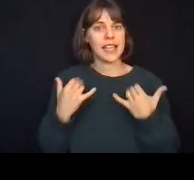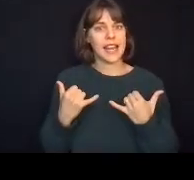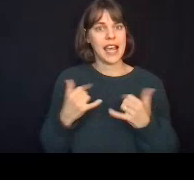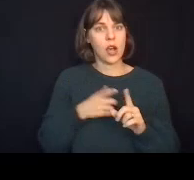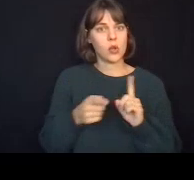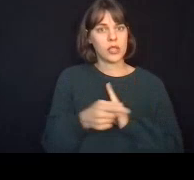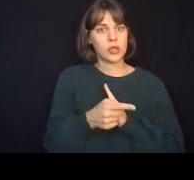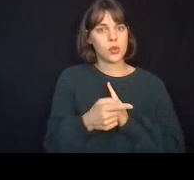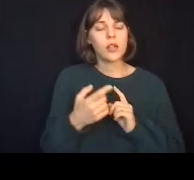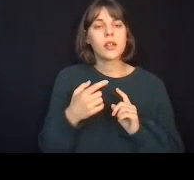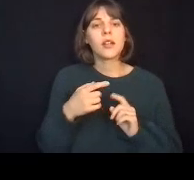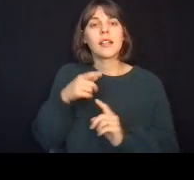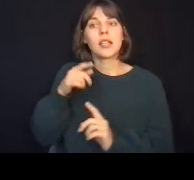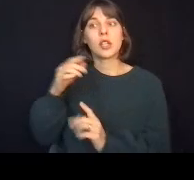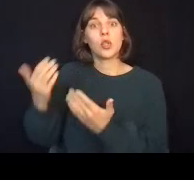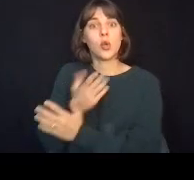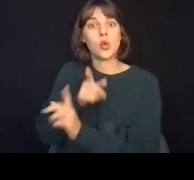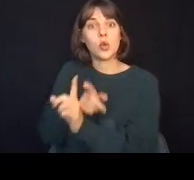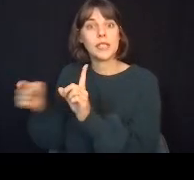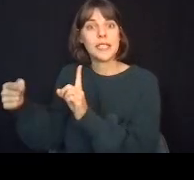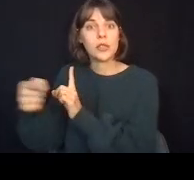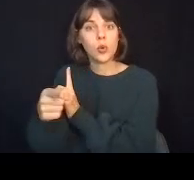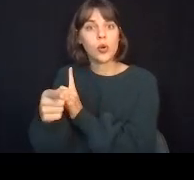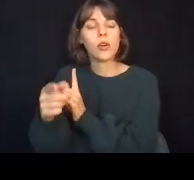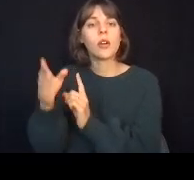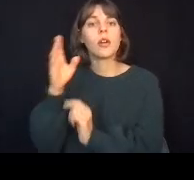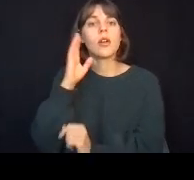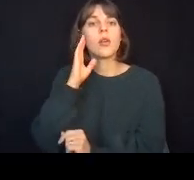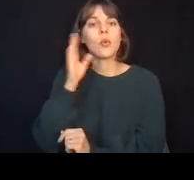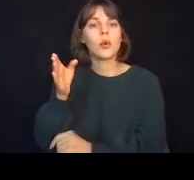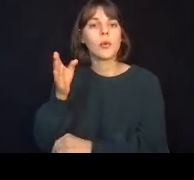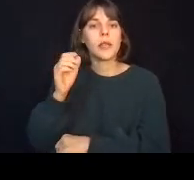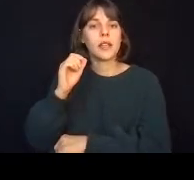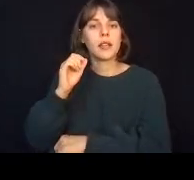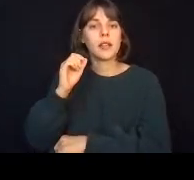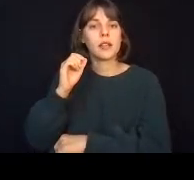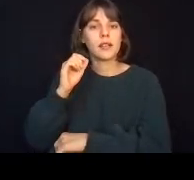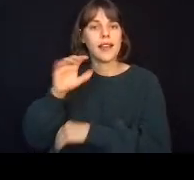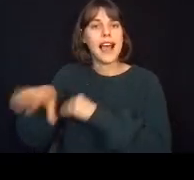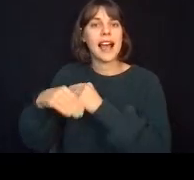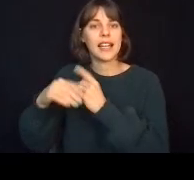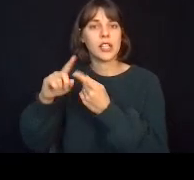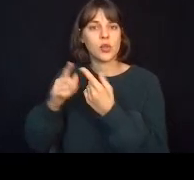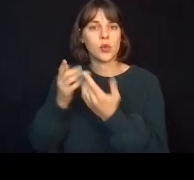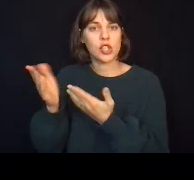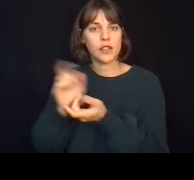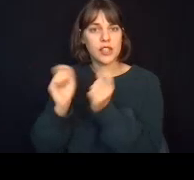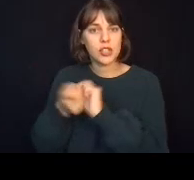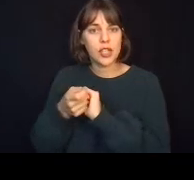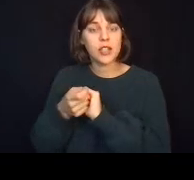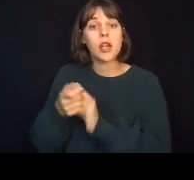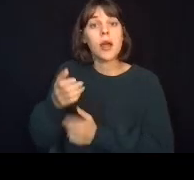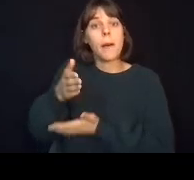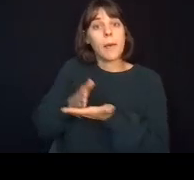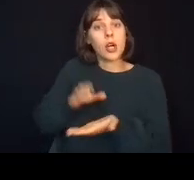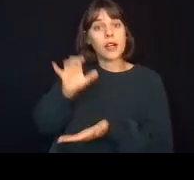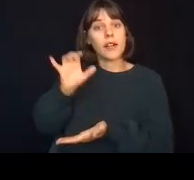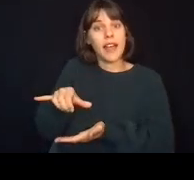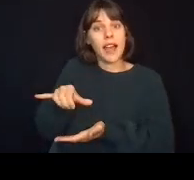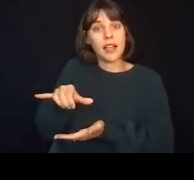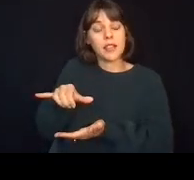today, but that detour is being built into the service change, and a portion of that branch, that